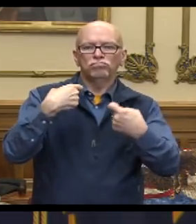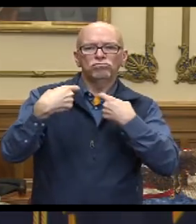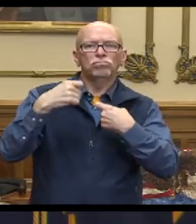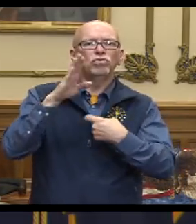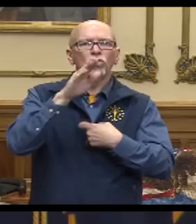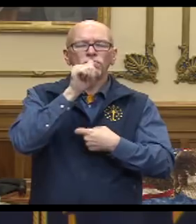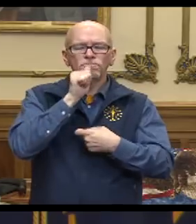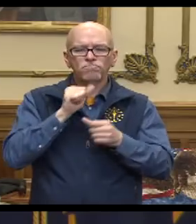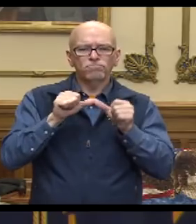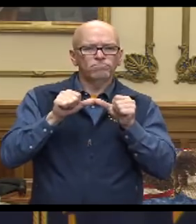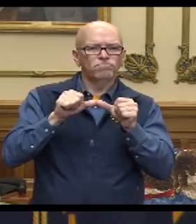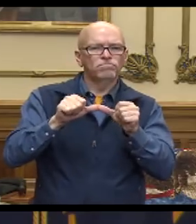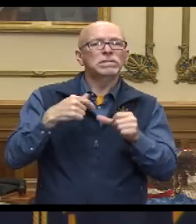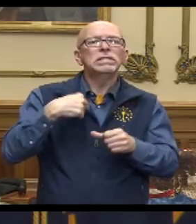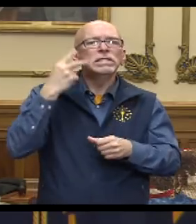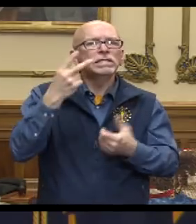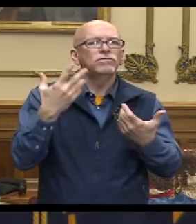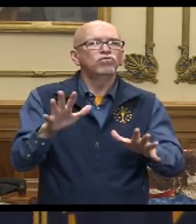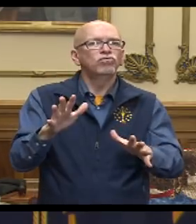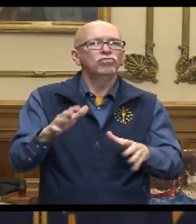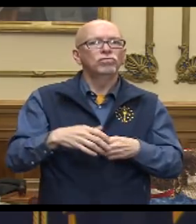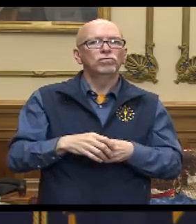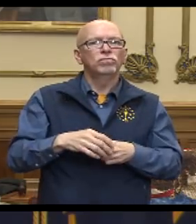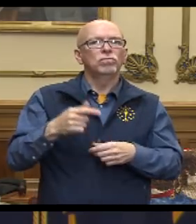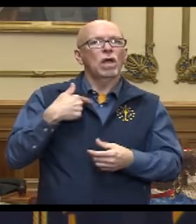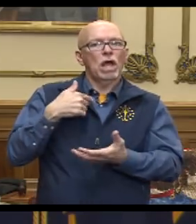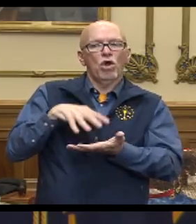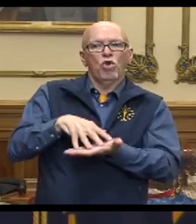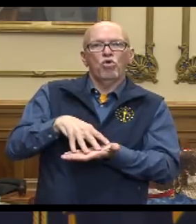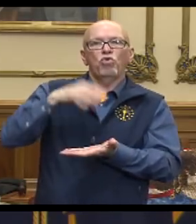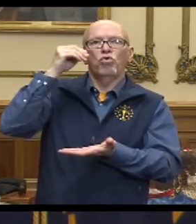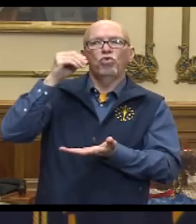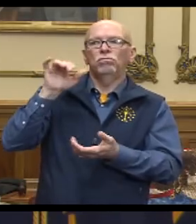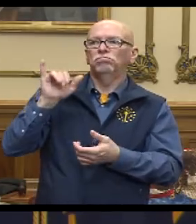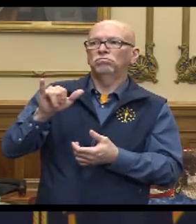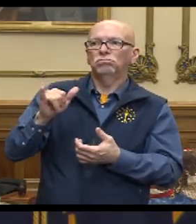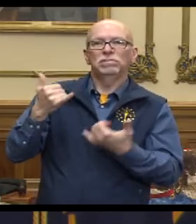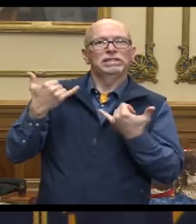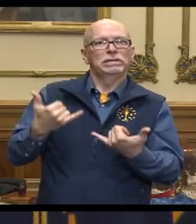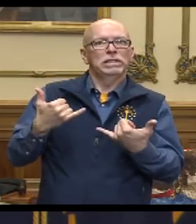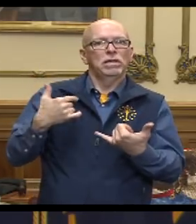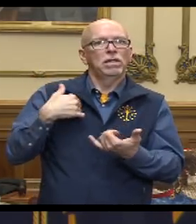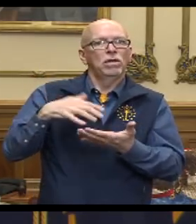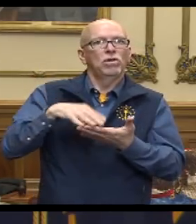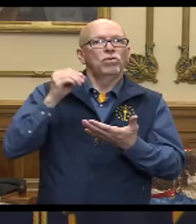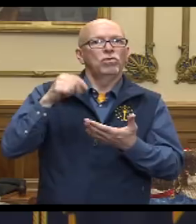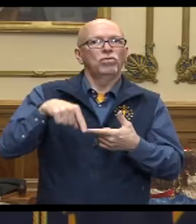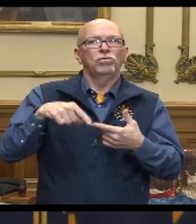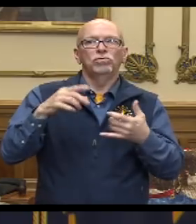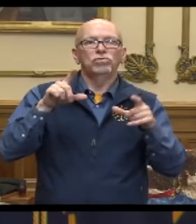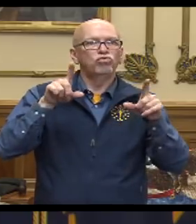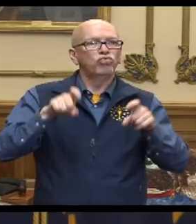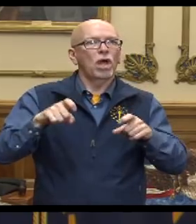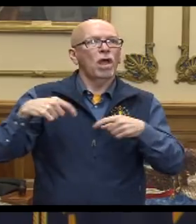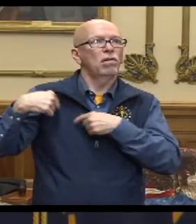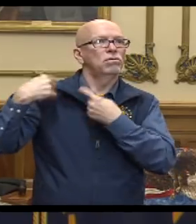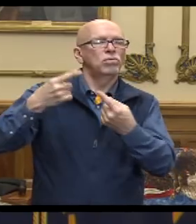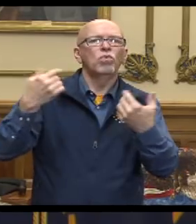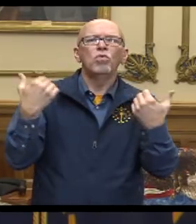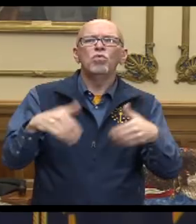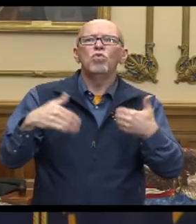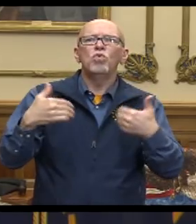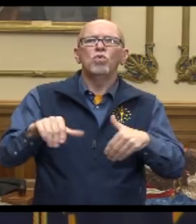perseverance. And I've learned from this very moment of trial that there